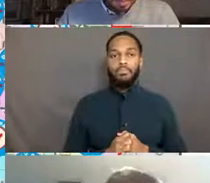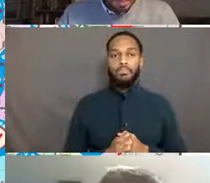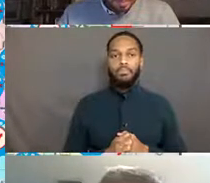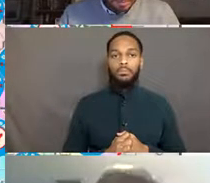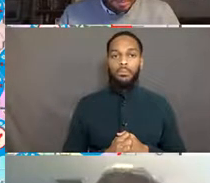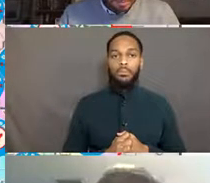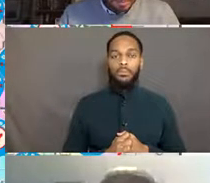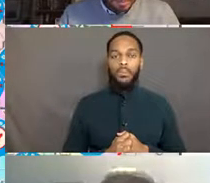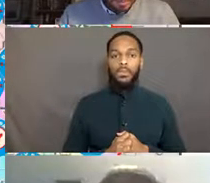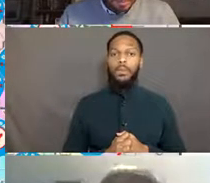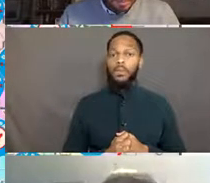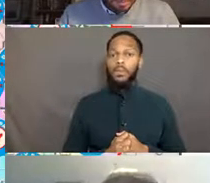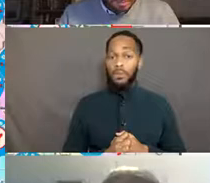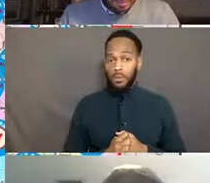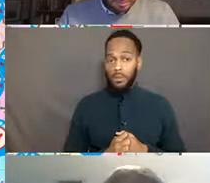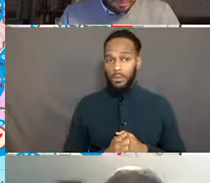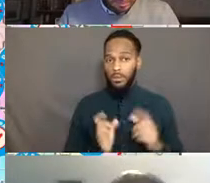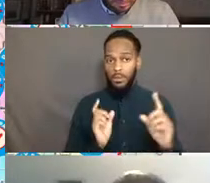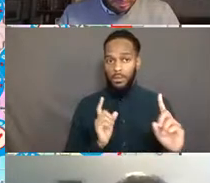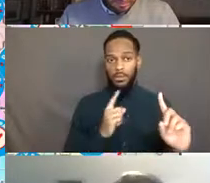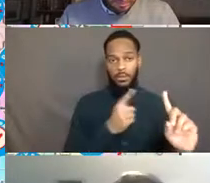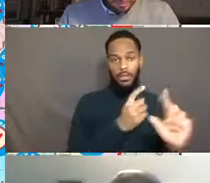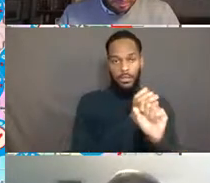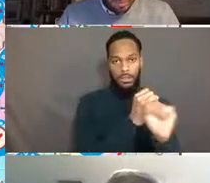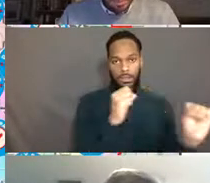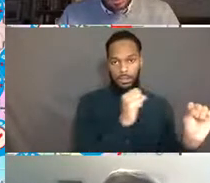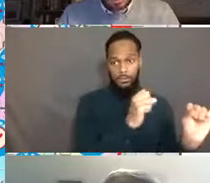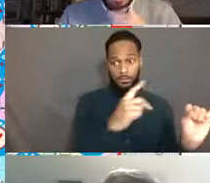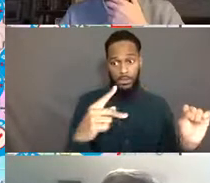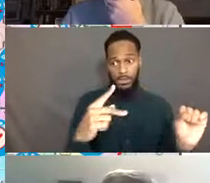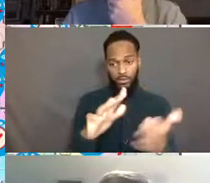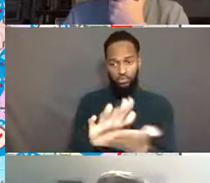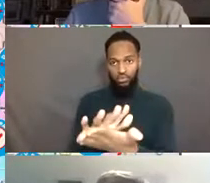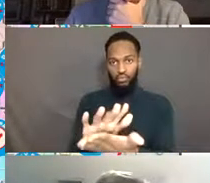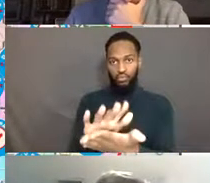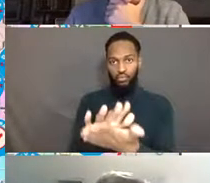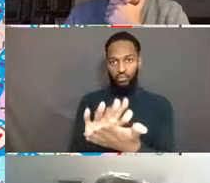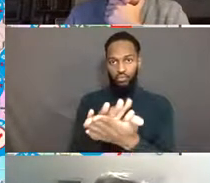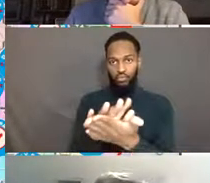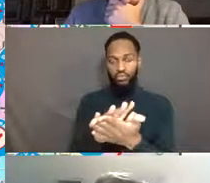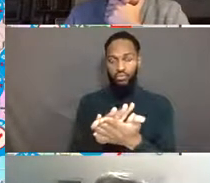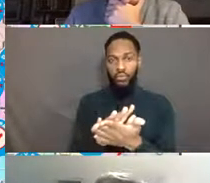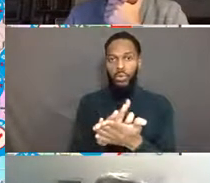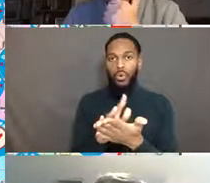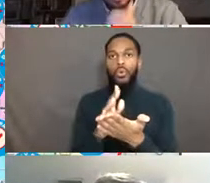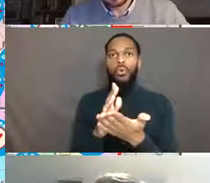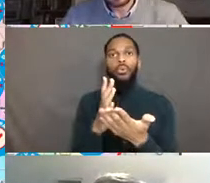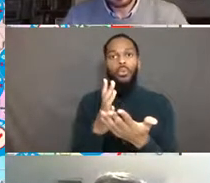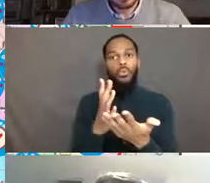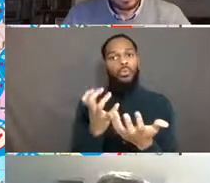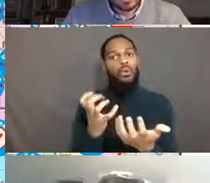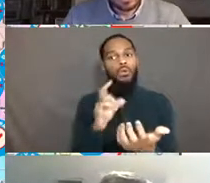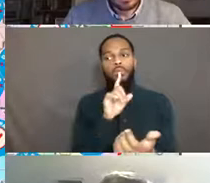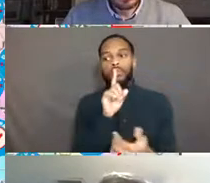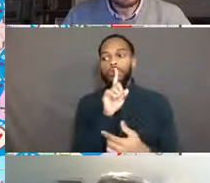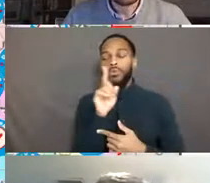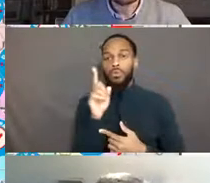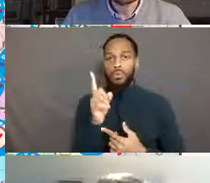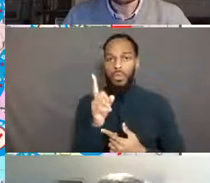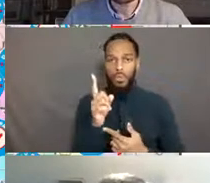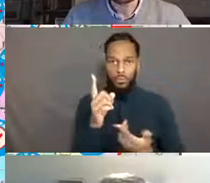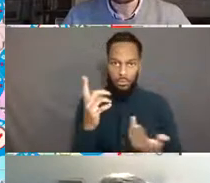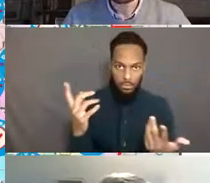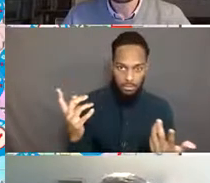Our goal, a safe return to school. It's we want to ensure that we have full-scale use